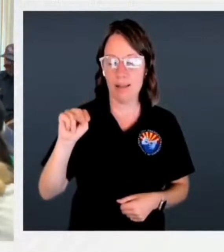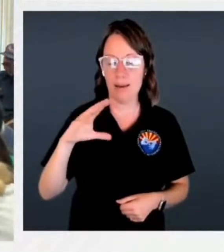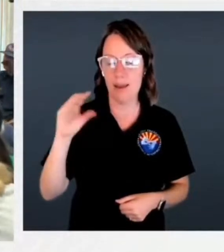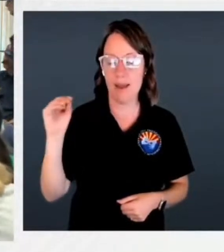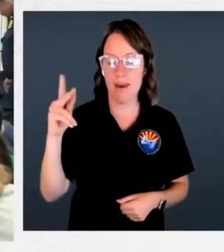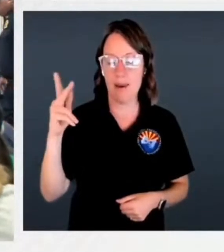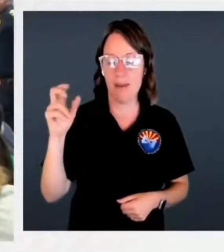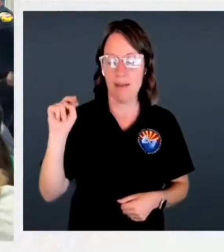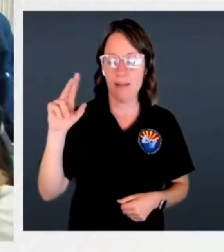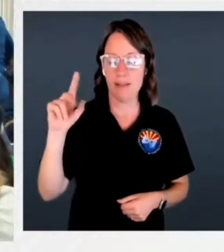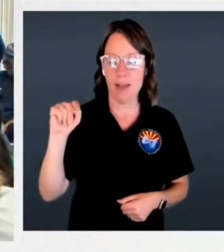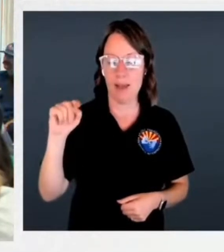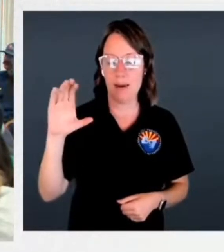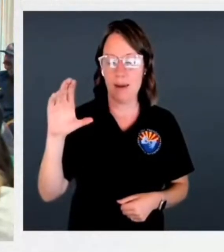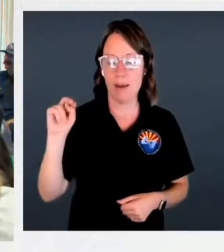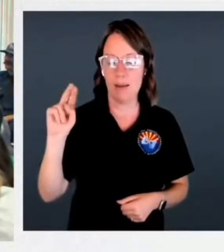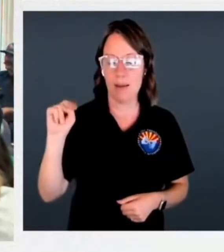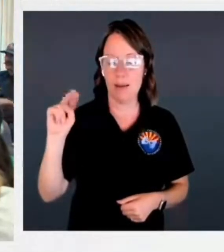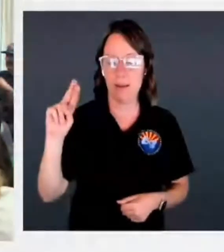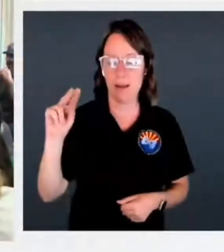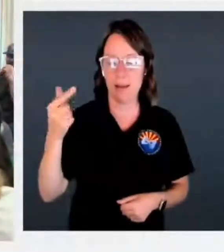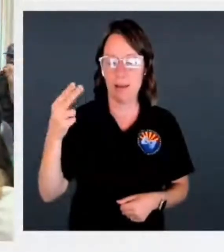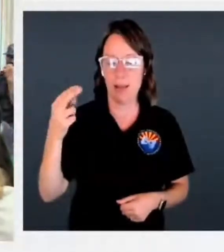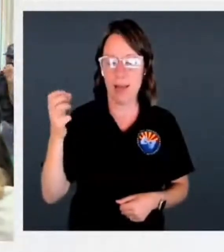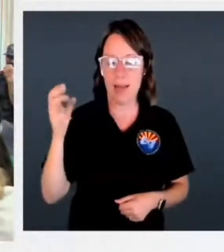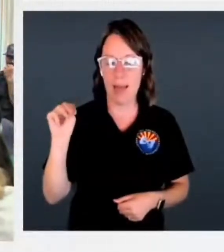I'm not Matt, I'm Pat. That's Matt.